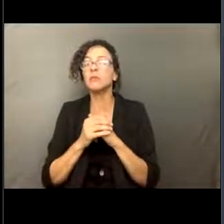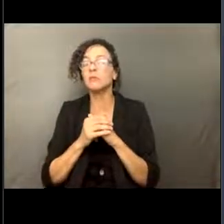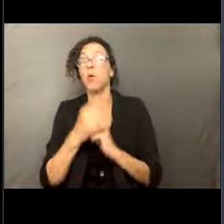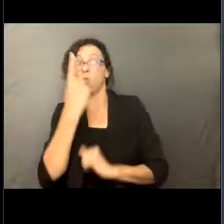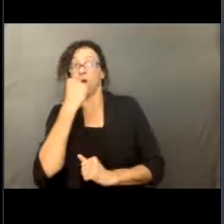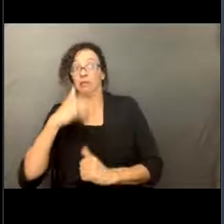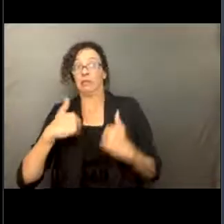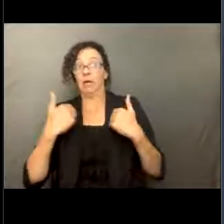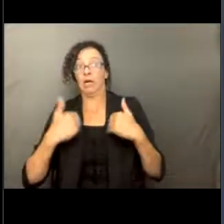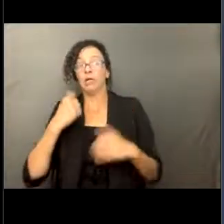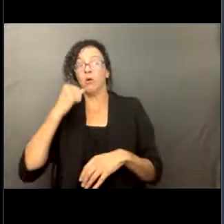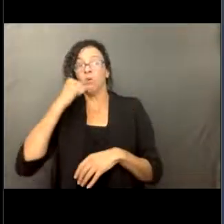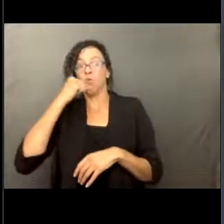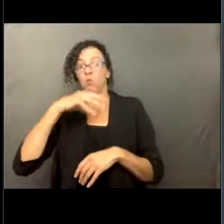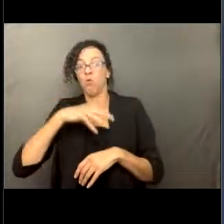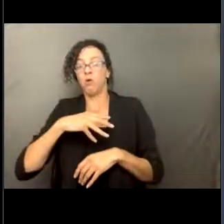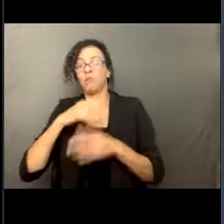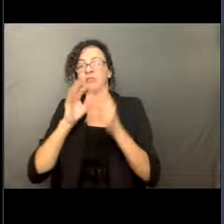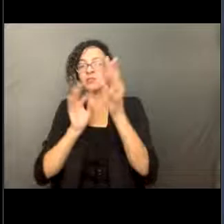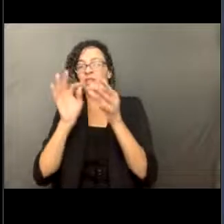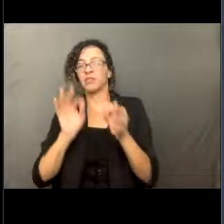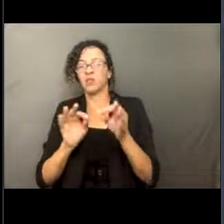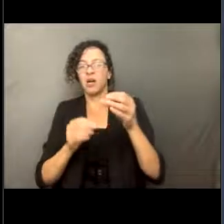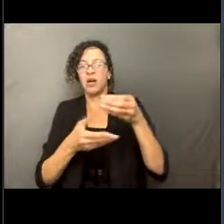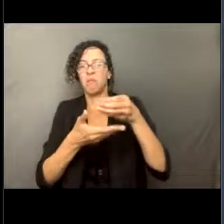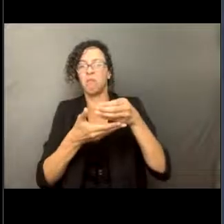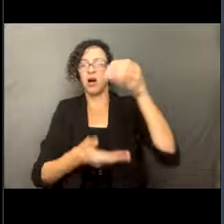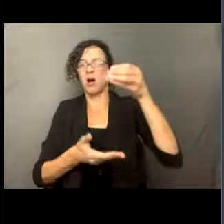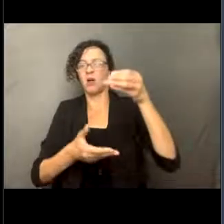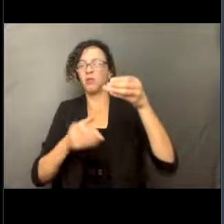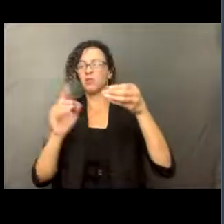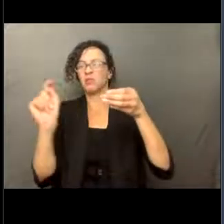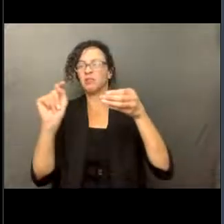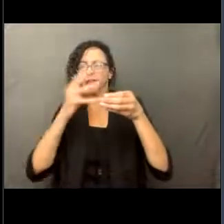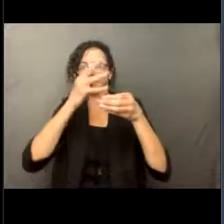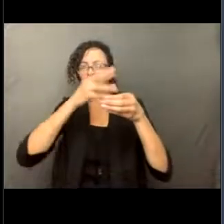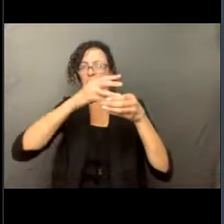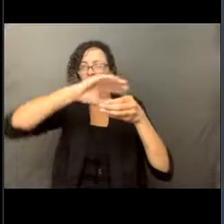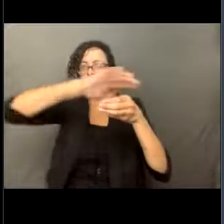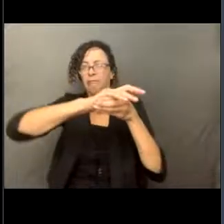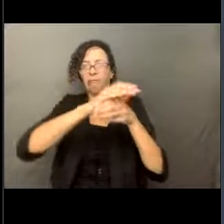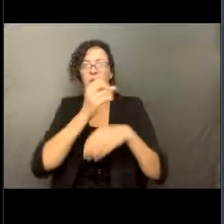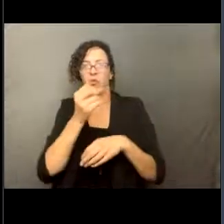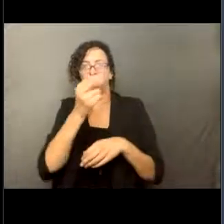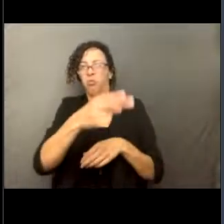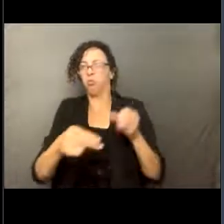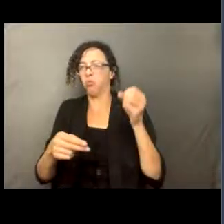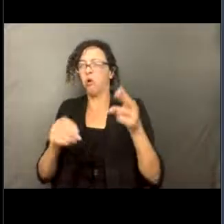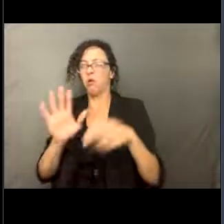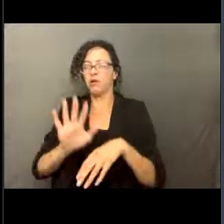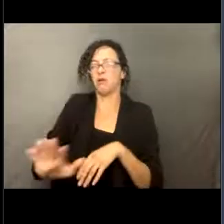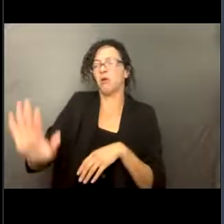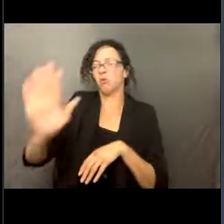urine being thrown around the neighborhoods? I mean, there's a lot of problems here. This seems like this should be a pretty easy one to fix,